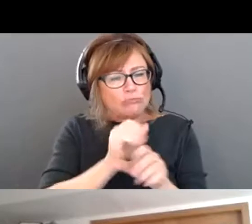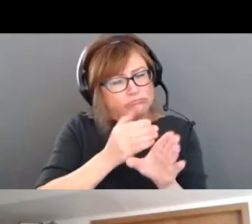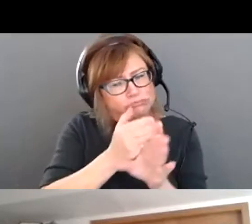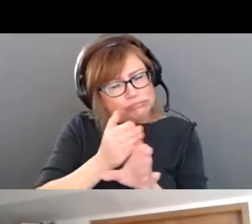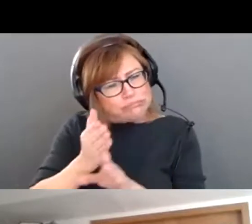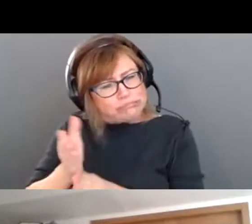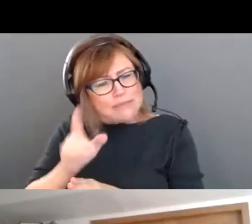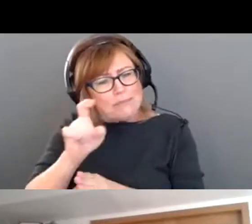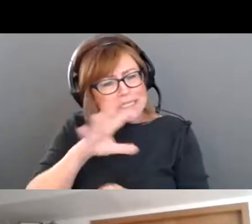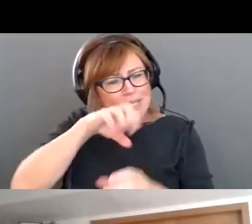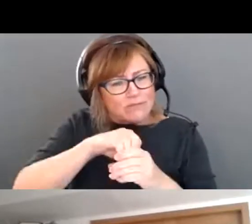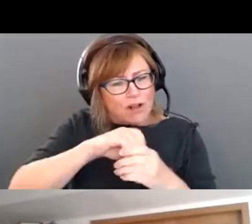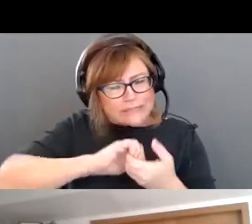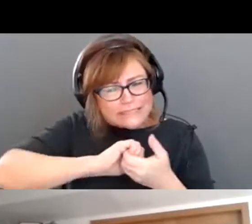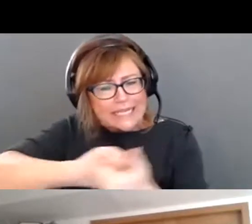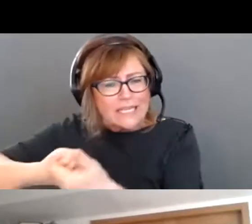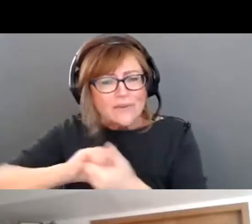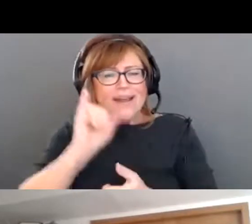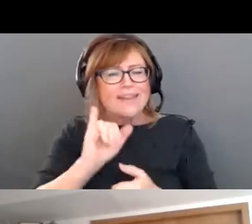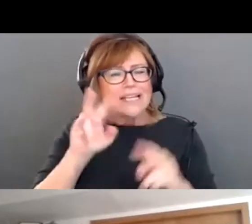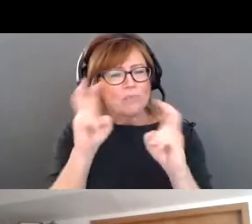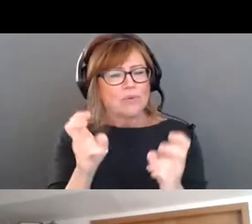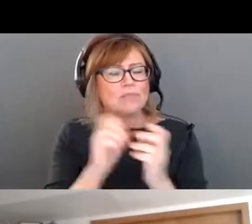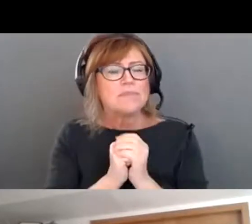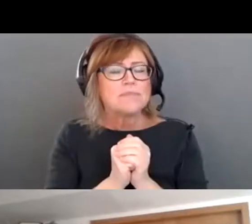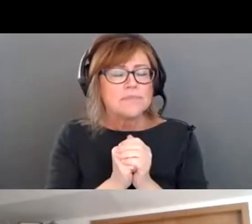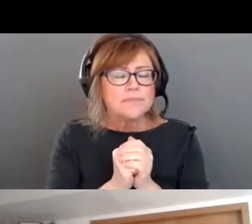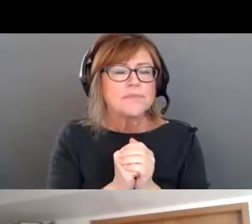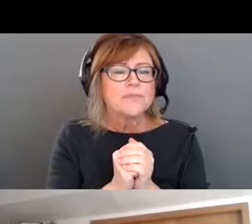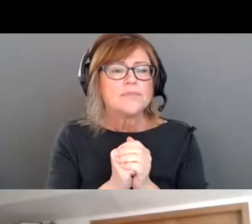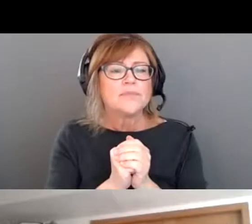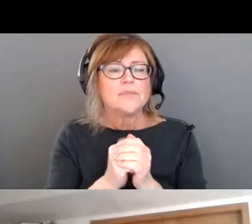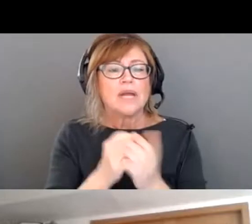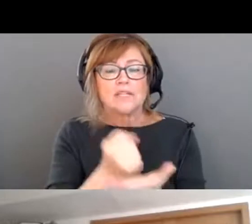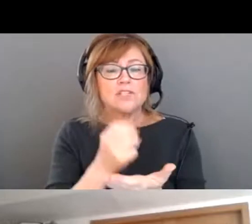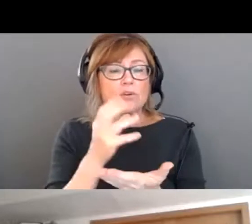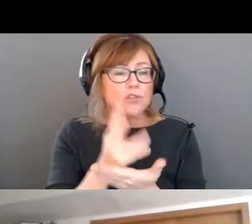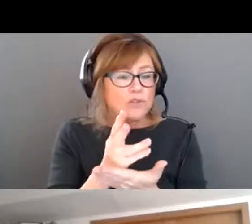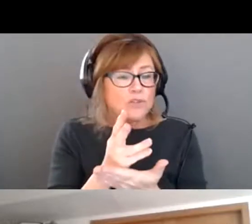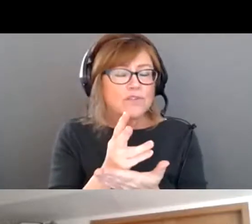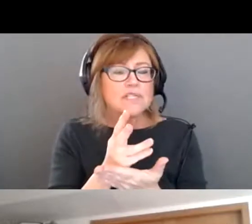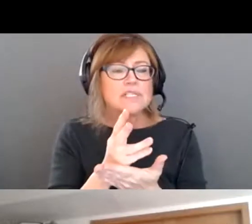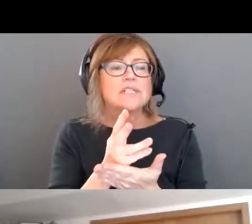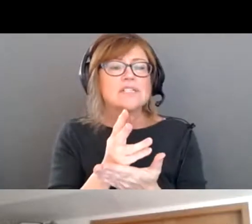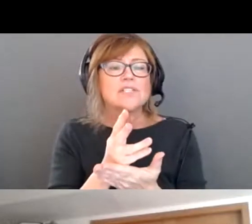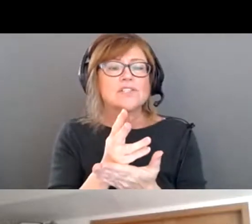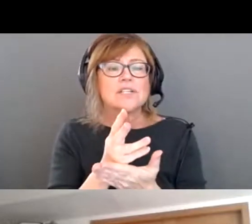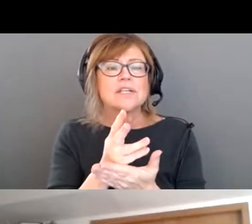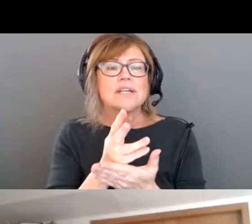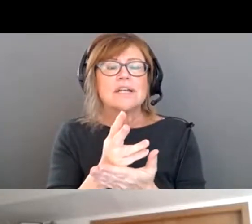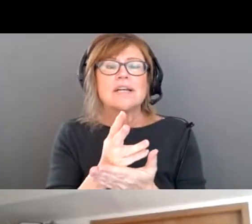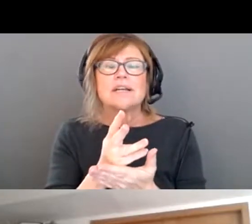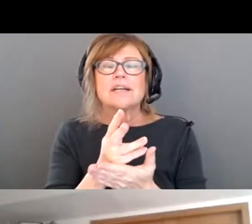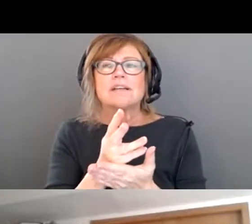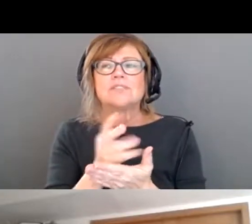the issues. The outreach that the social service has made to family physicians and